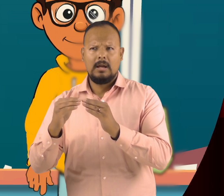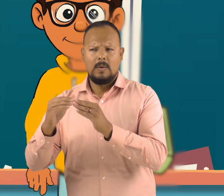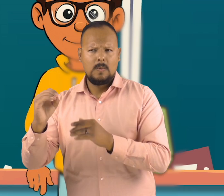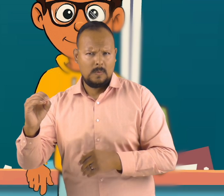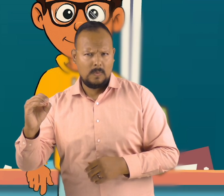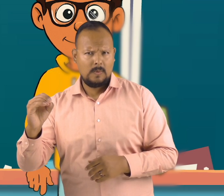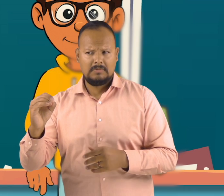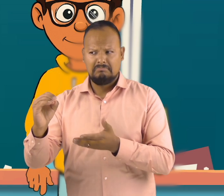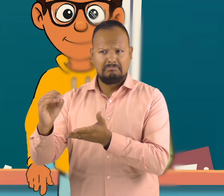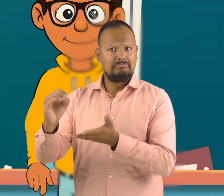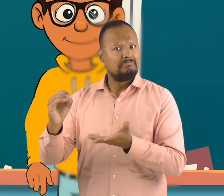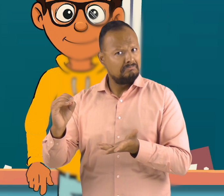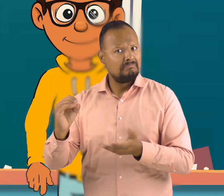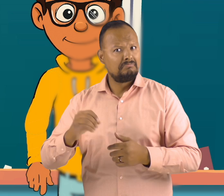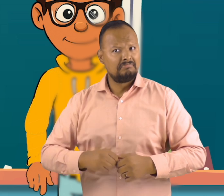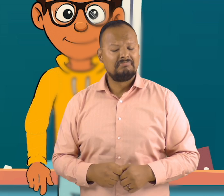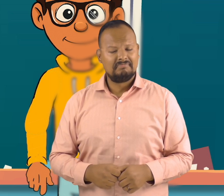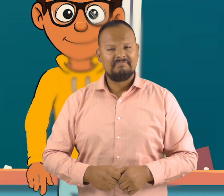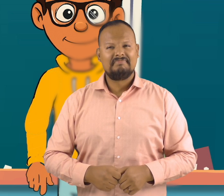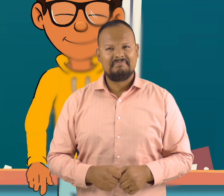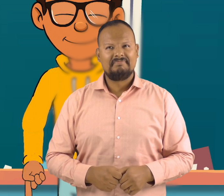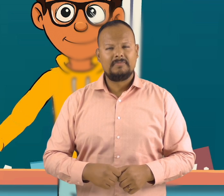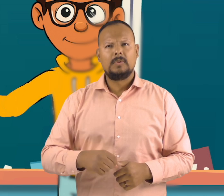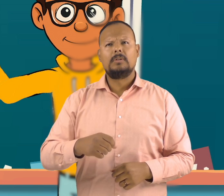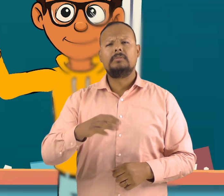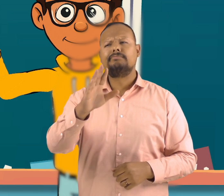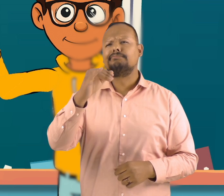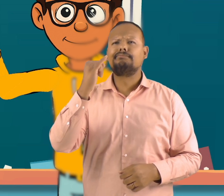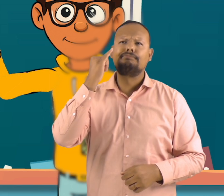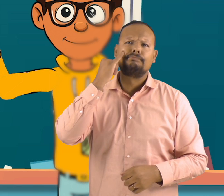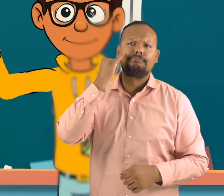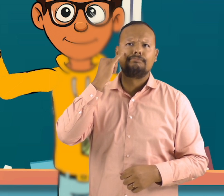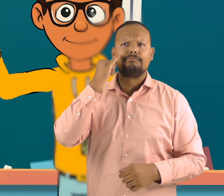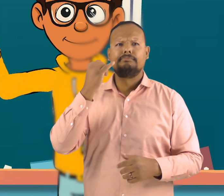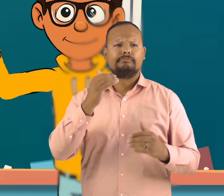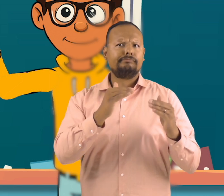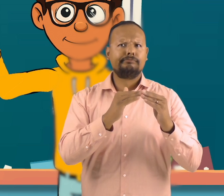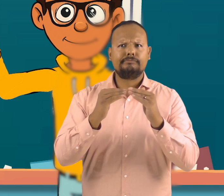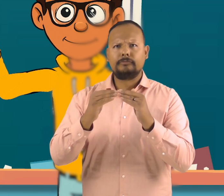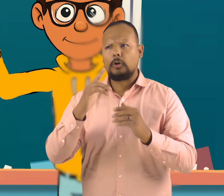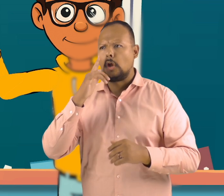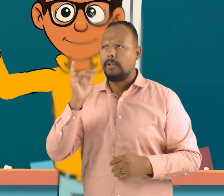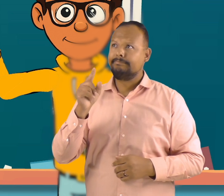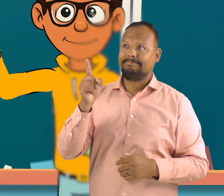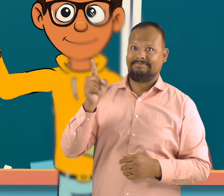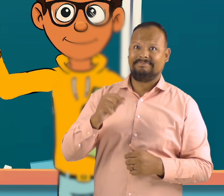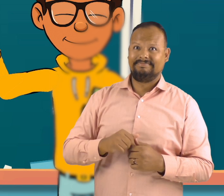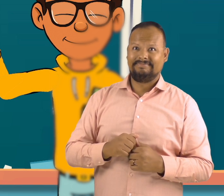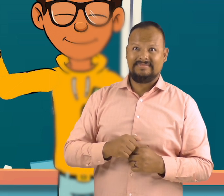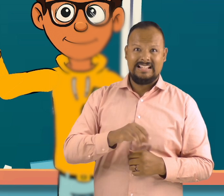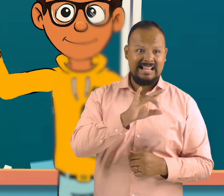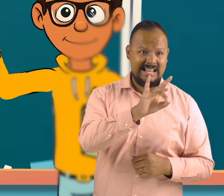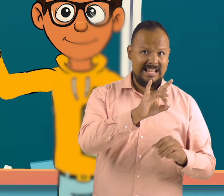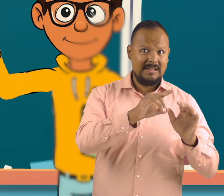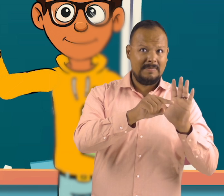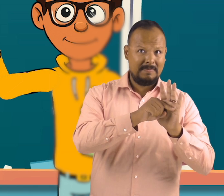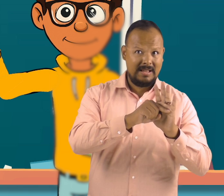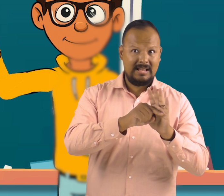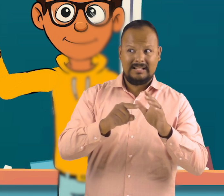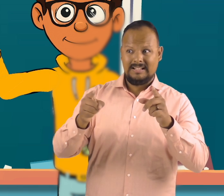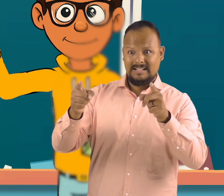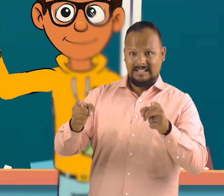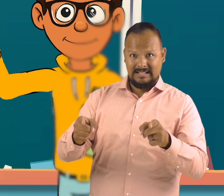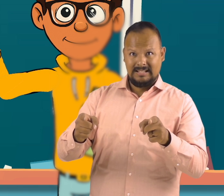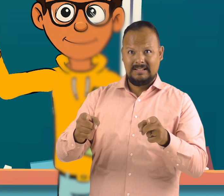Say you have an equation that looks like this. 8 minus the absolute value of